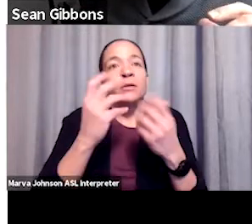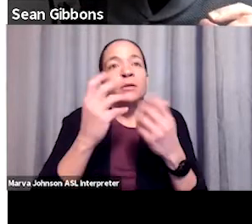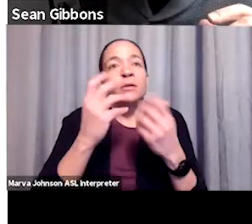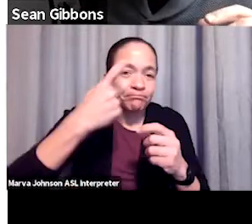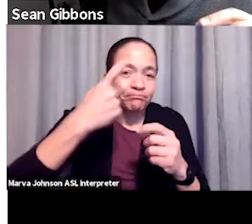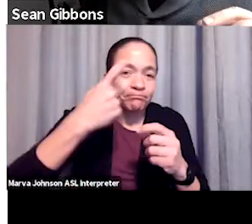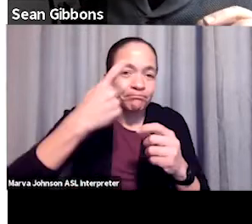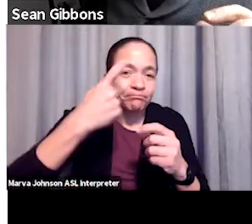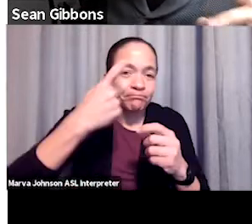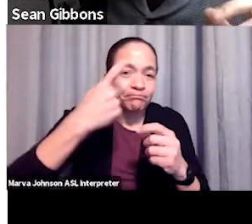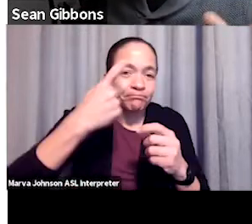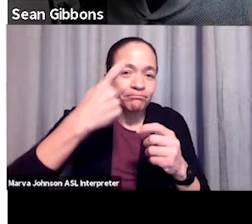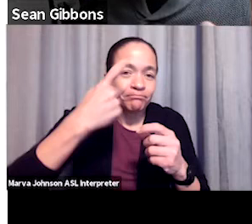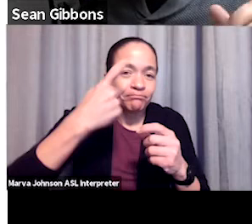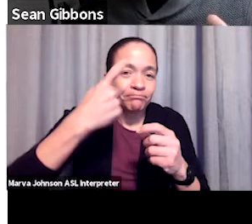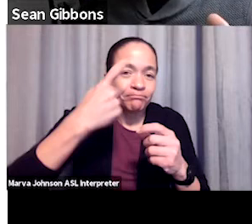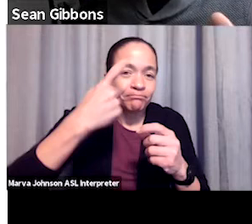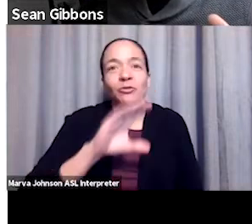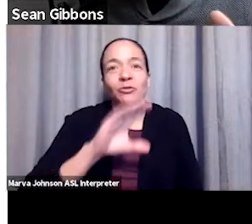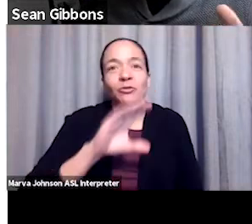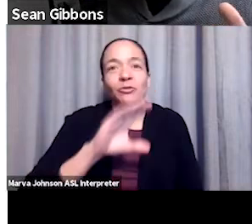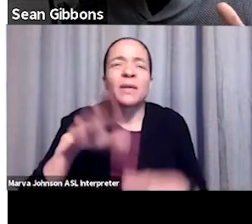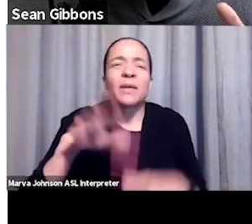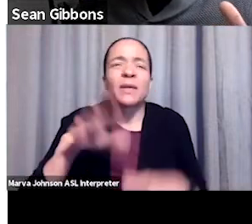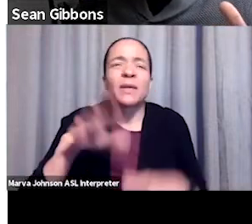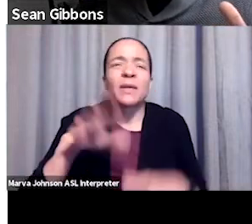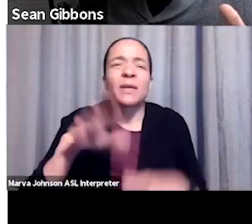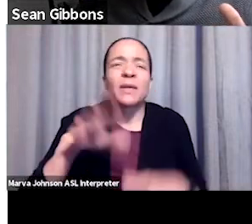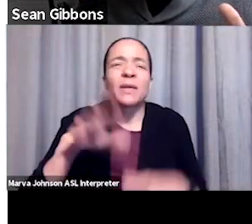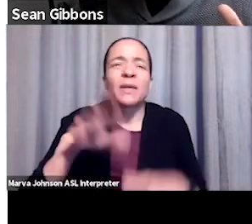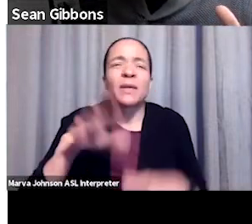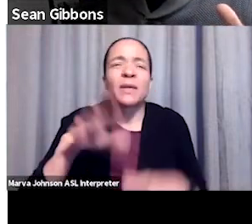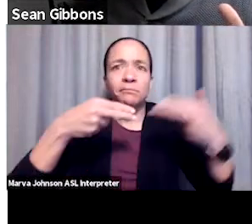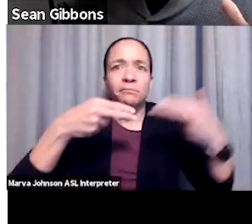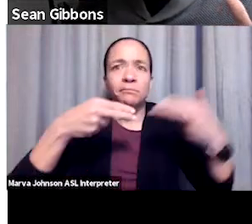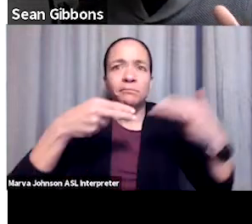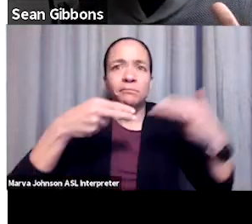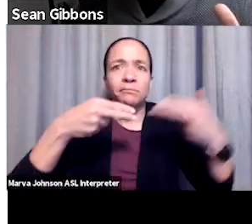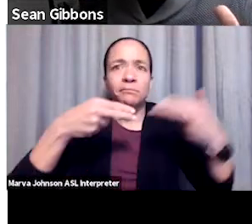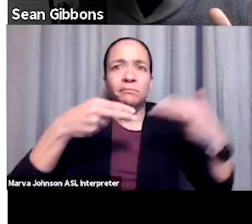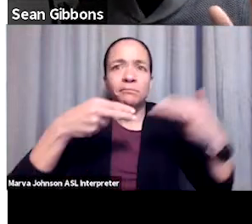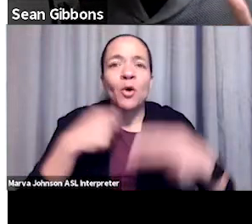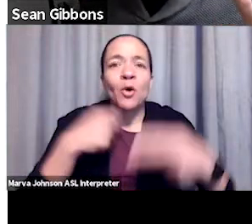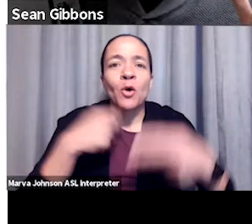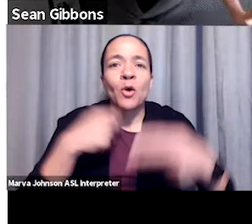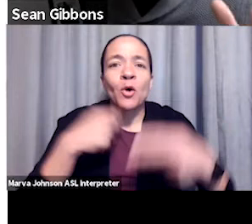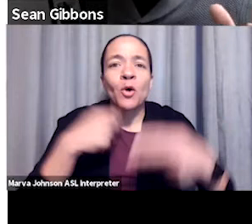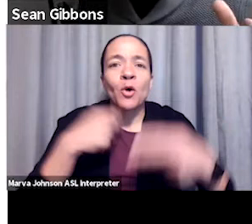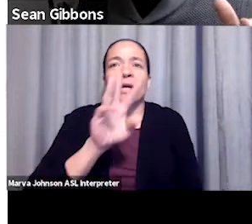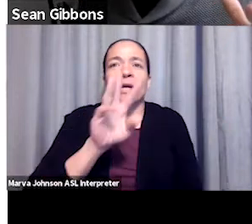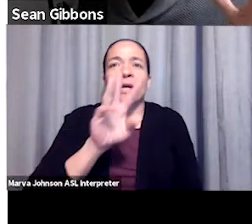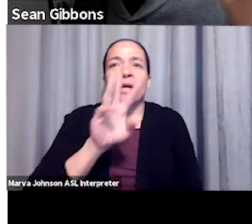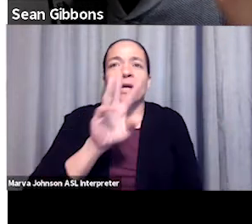Hattaway Communications. So a couple quick things just to do a little bit of housekeeping. If you get knocked out, we are going to be pretty